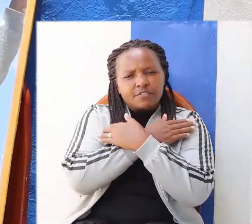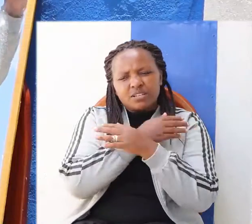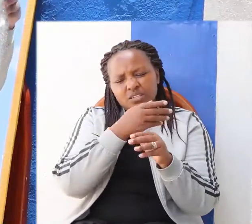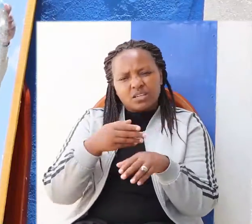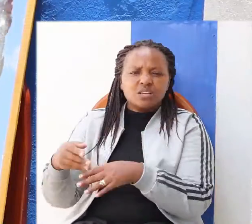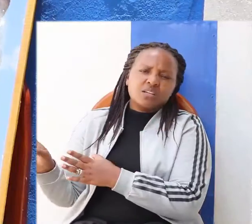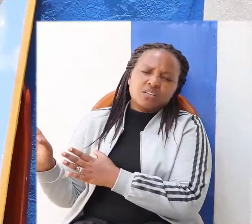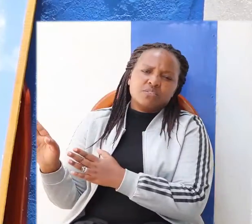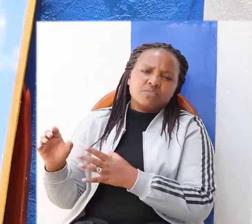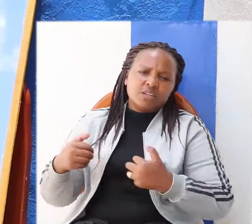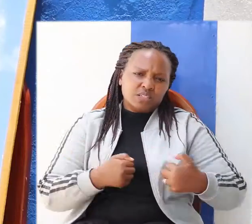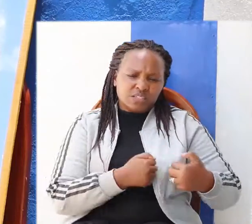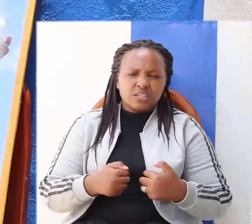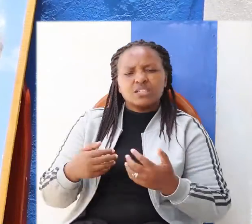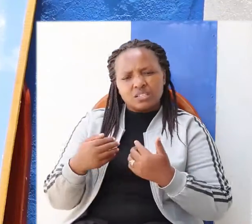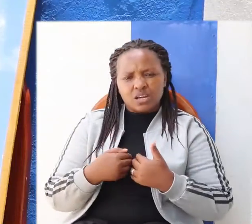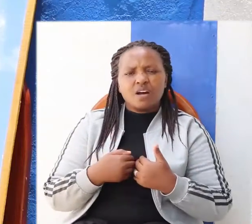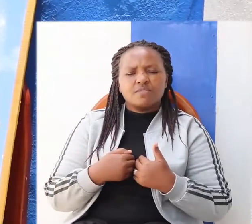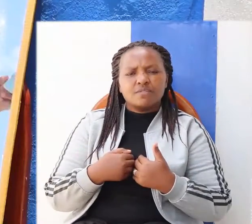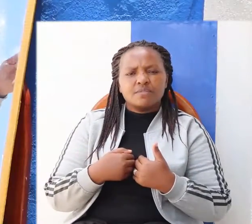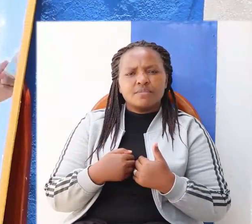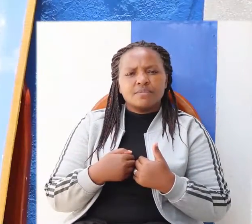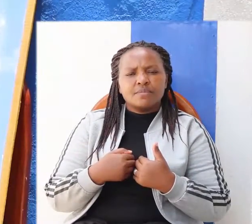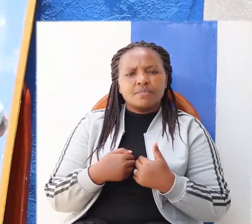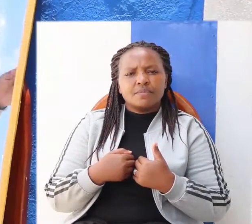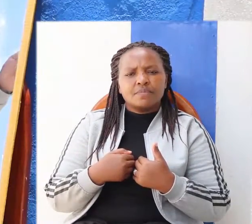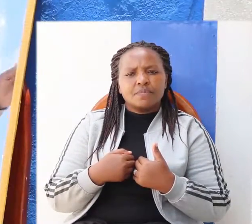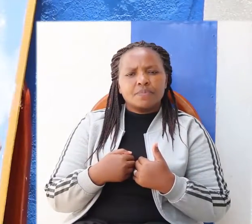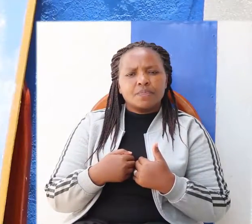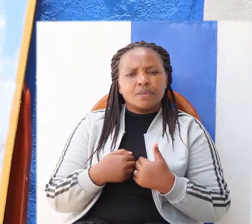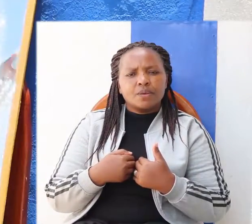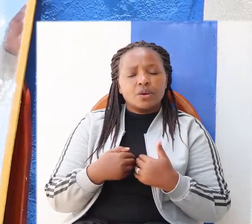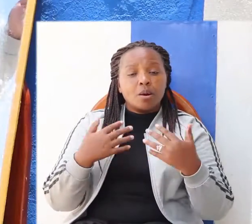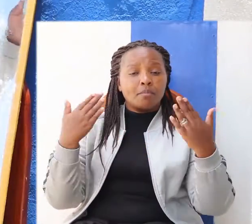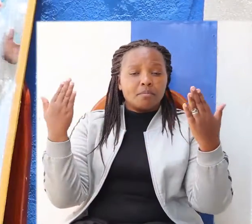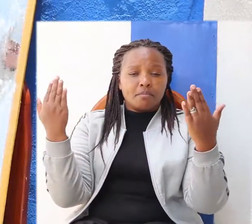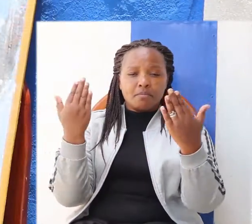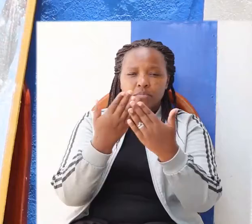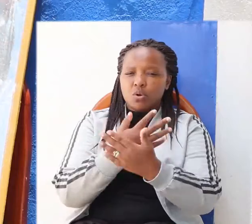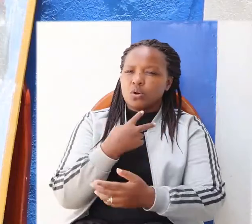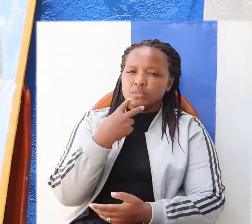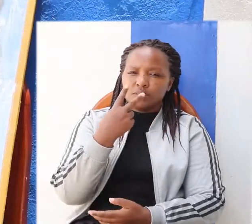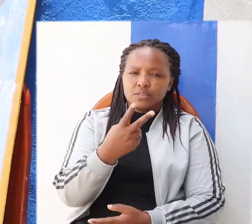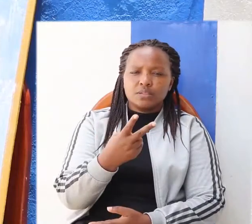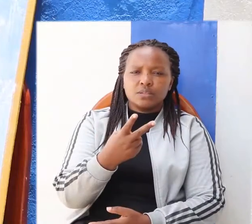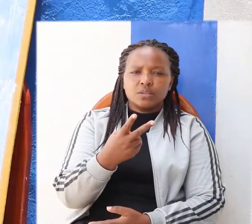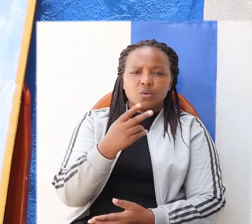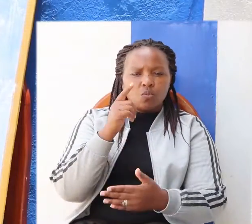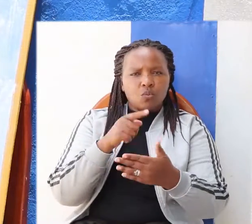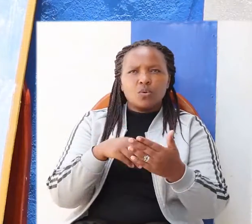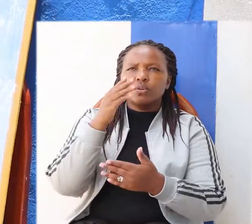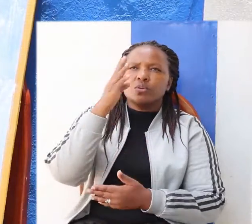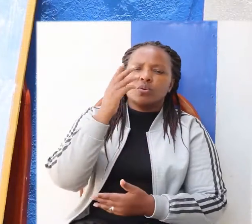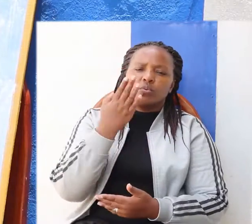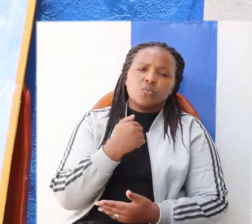you, challenges, the different challenges that we face, they completely block your vision on what